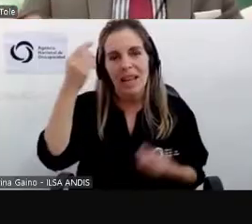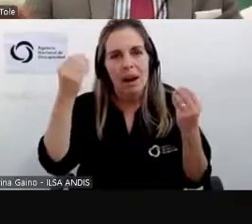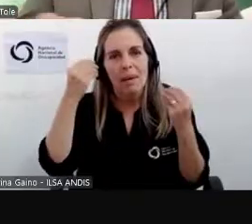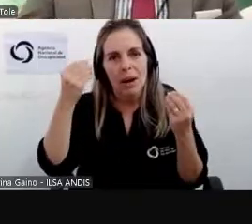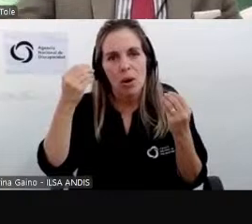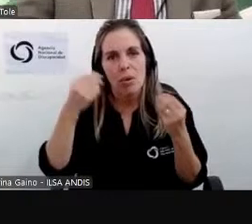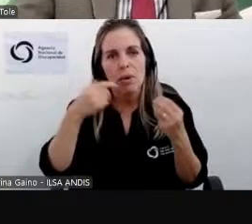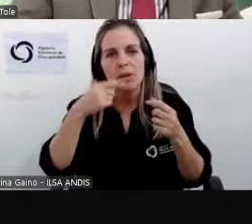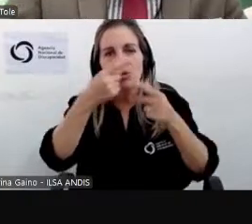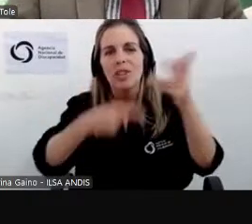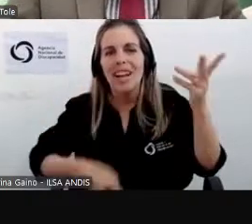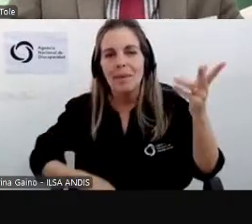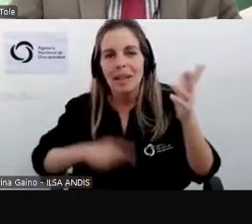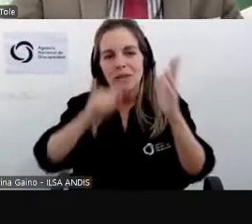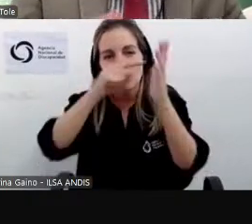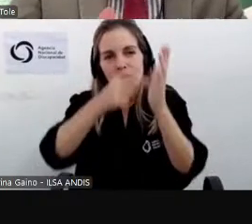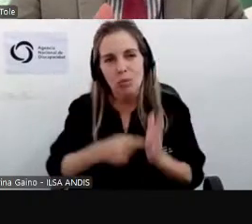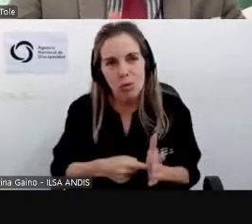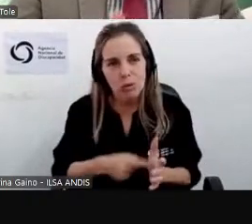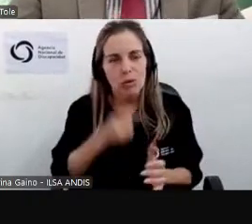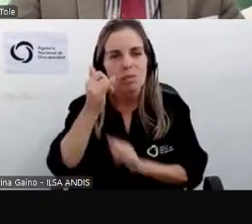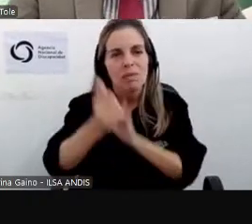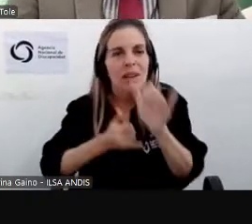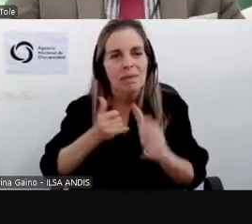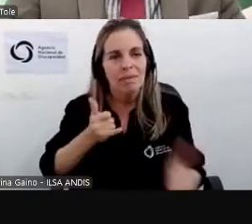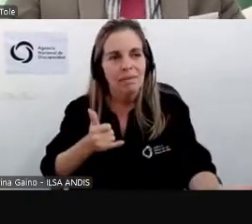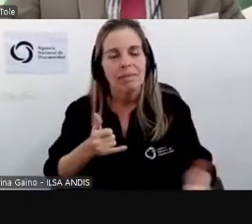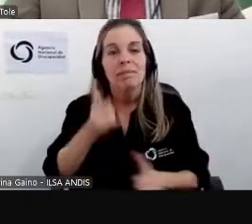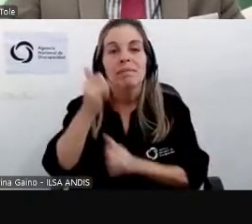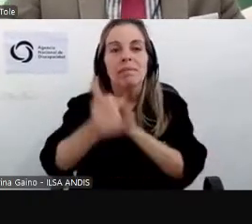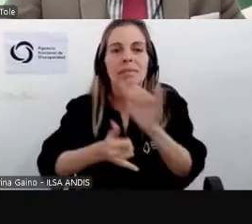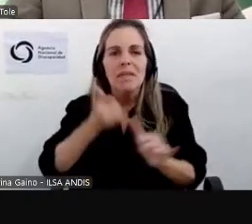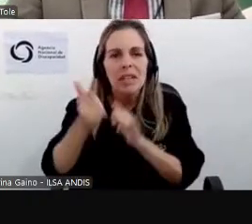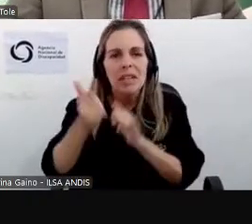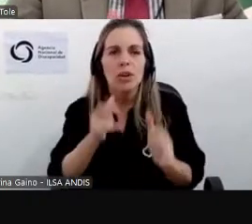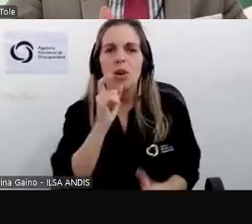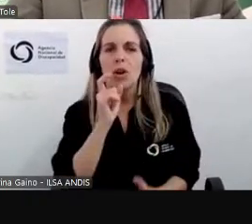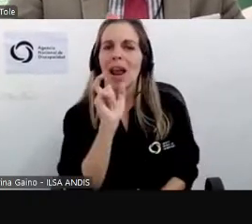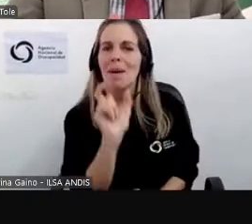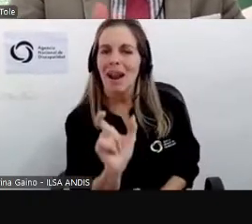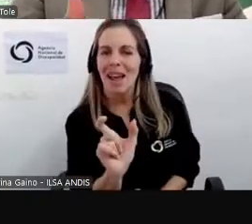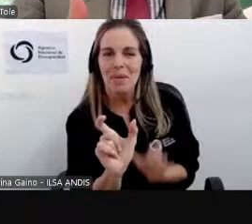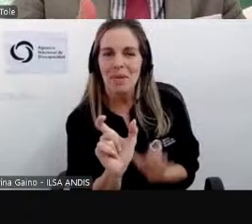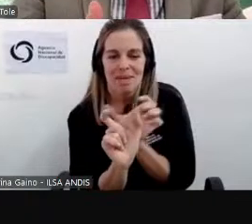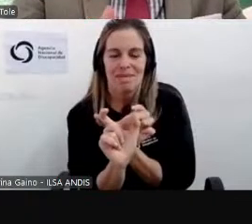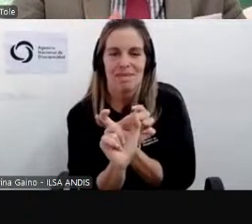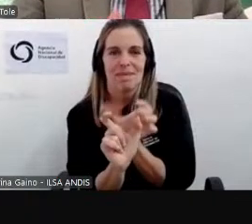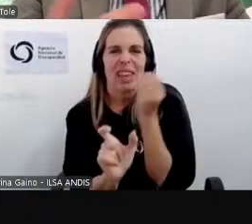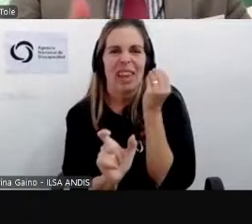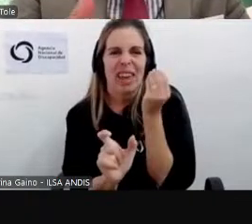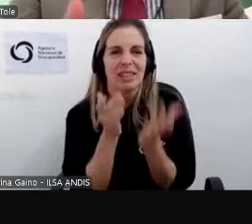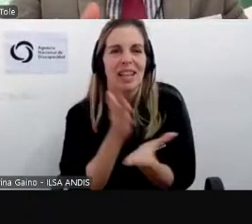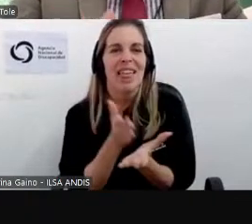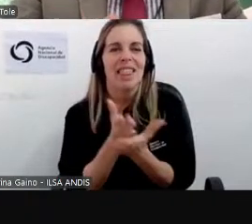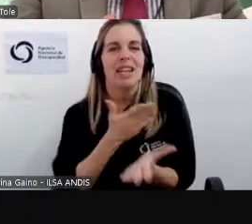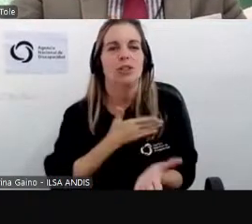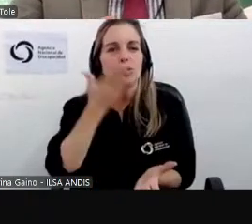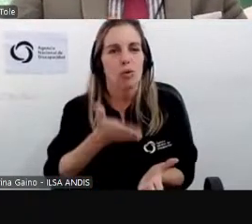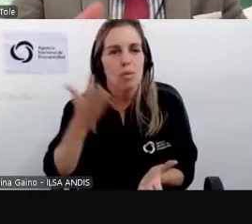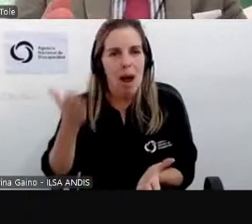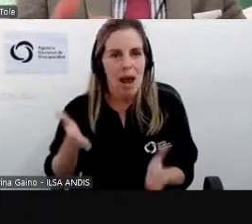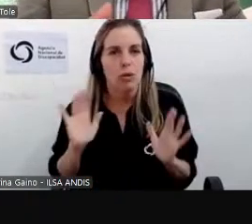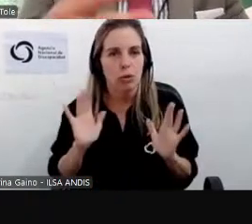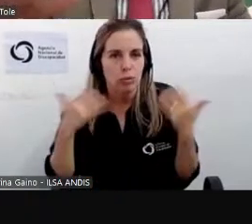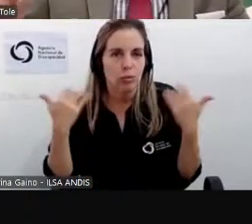need to rethink these elements included in the definition or the notion of due diligence in